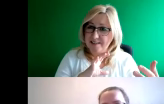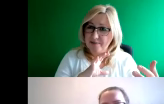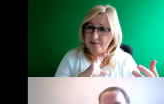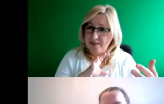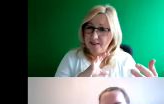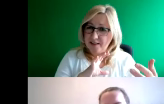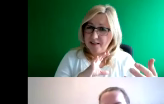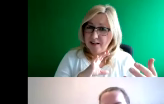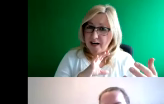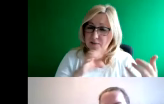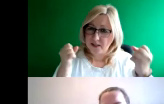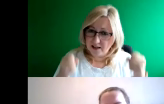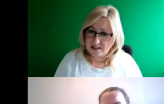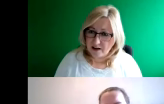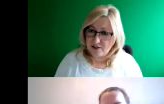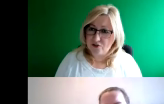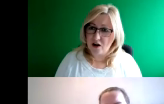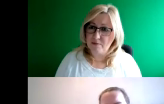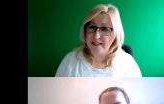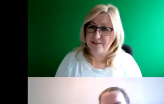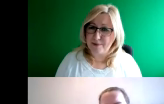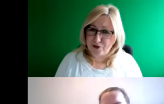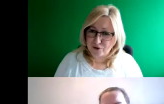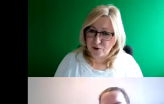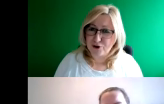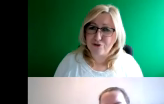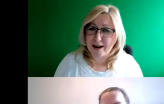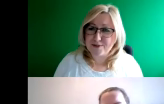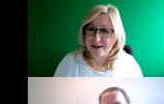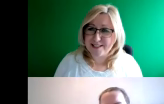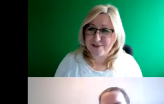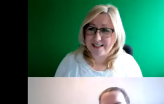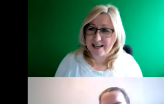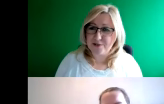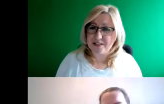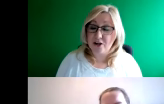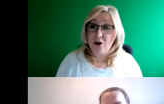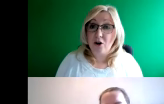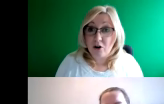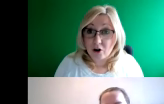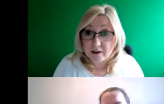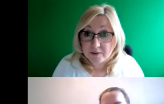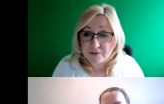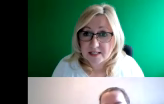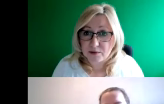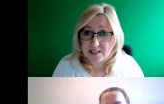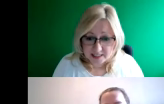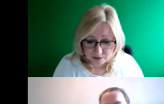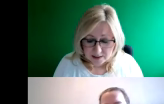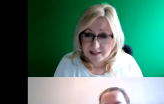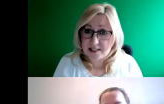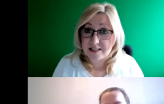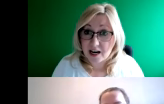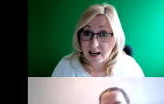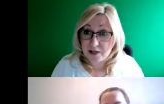accommodate, either because they have strong beliefs about the correct way to use language, or if it's in a